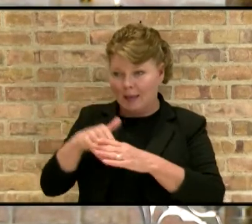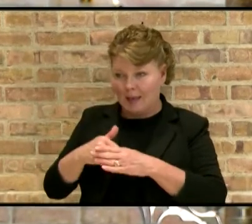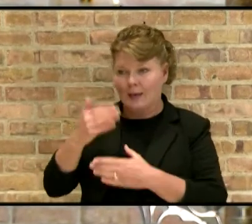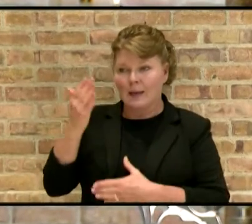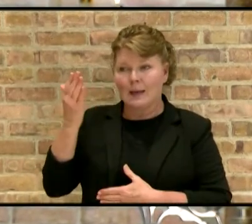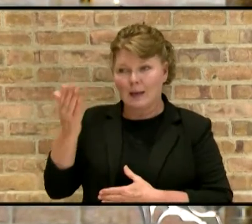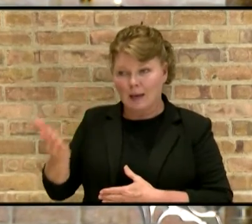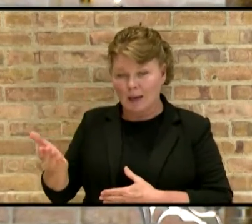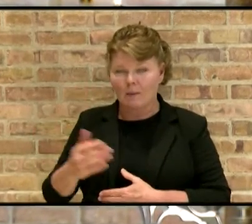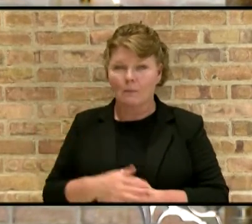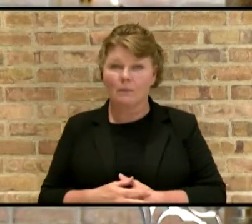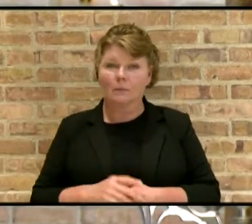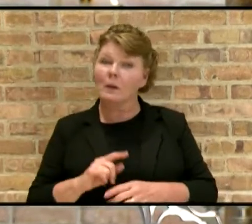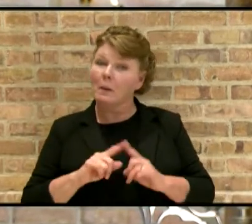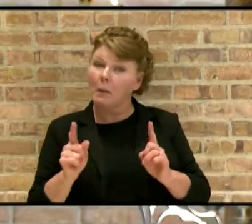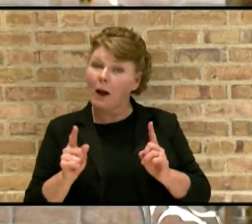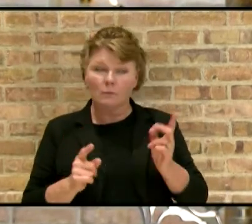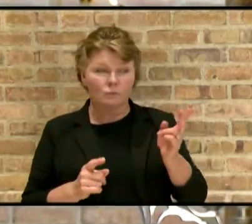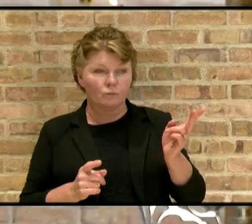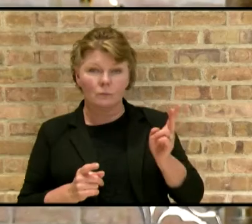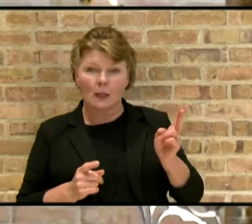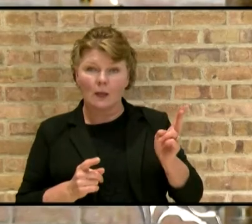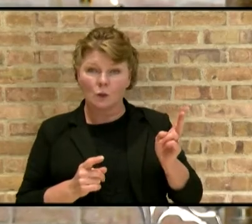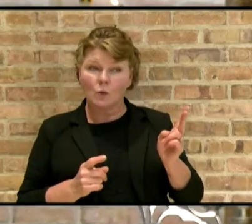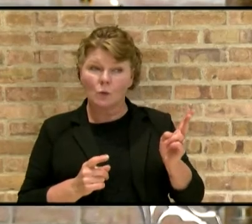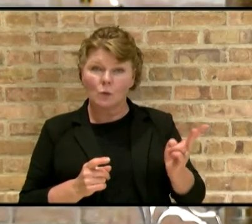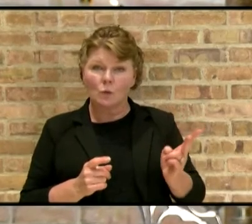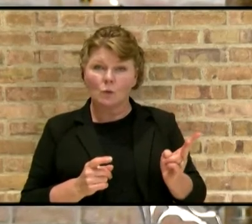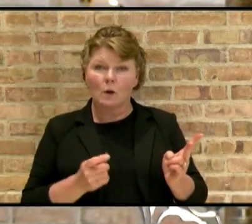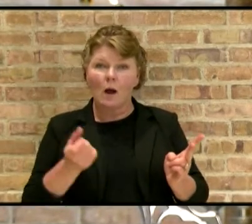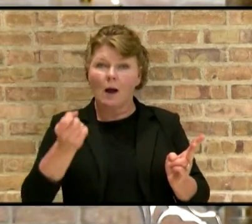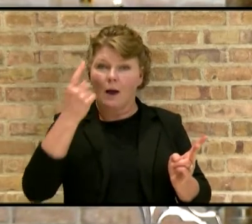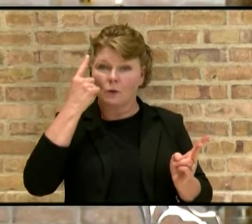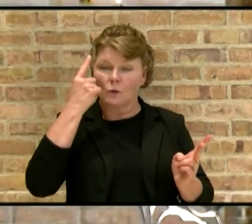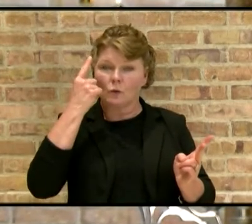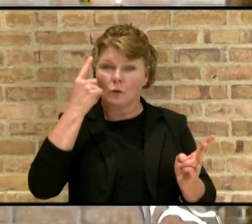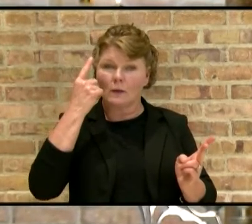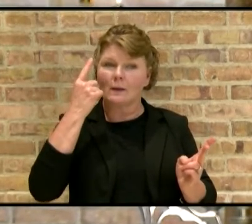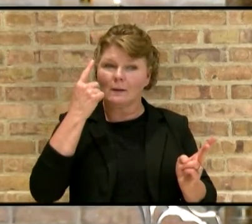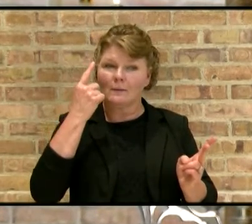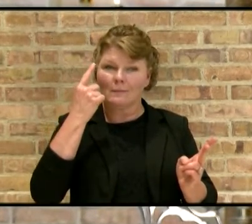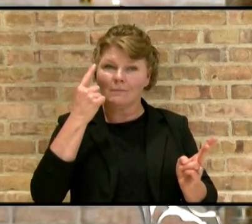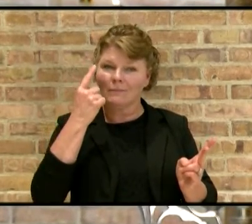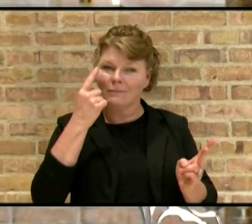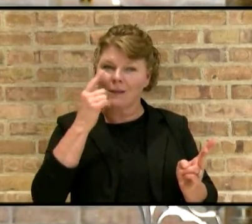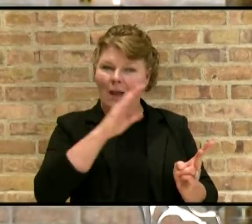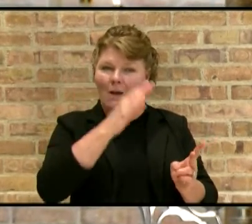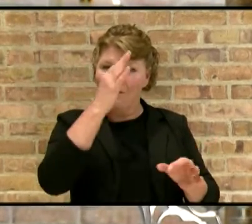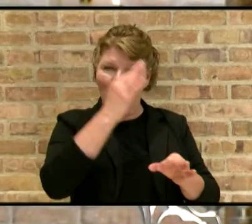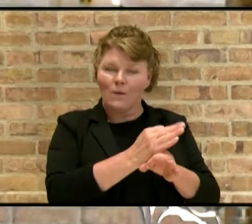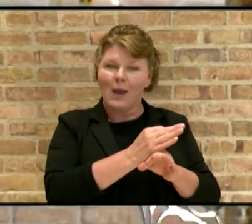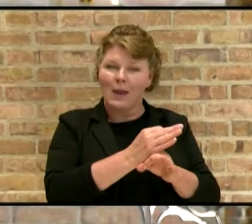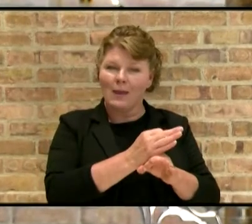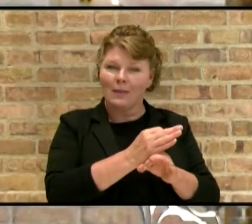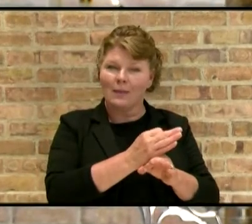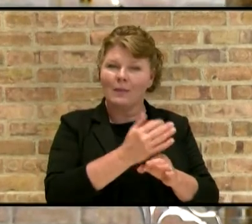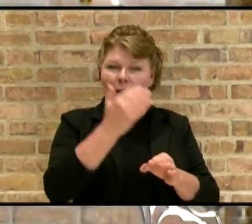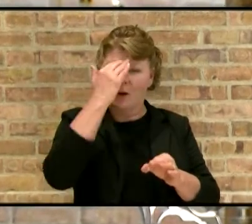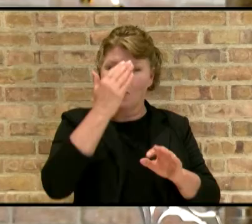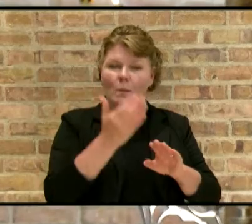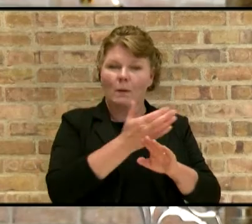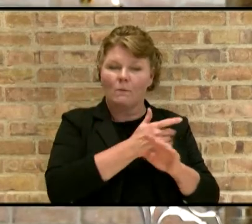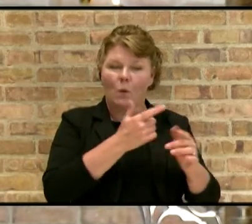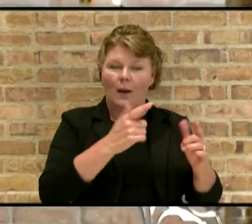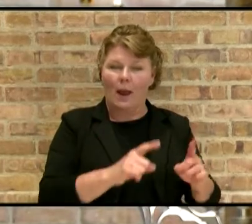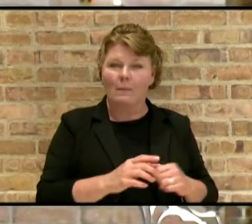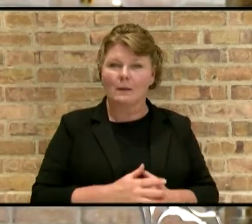But they had an advantage over us. They received that faith before it happened. Still much more of the